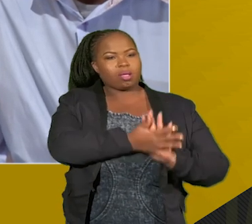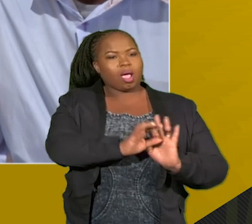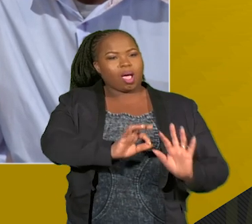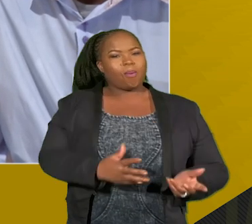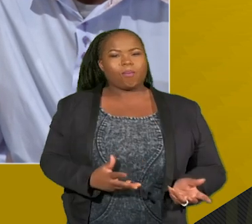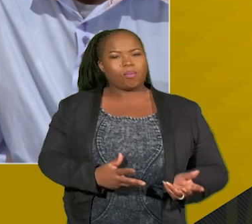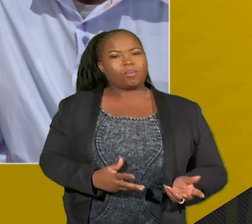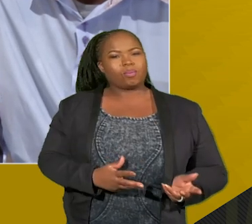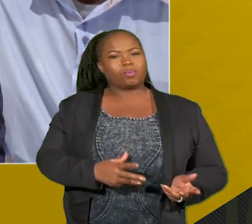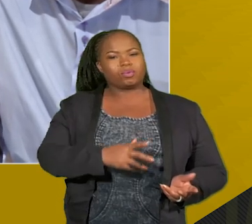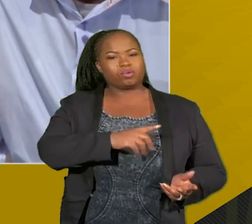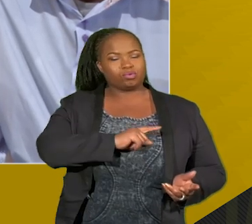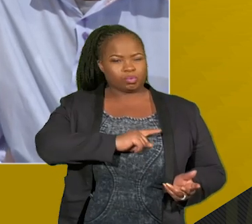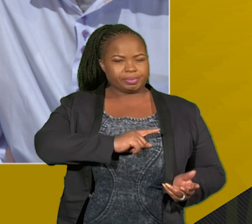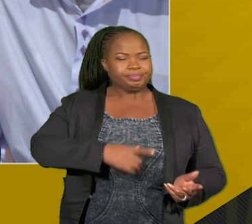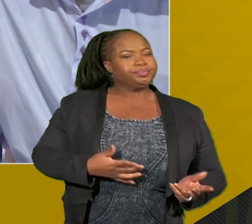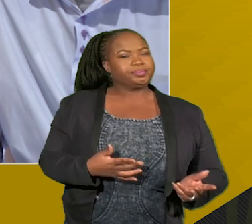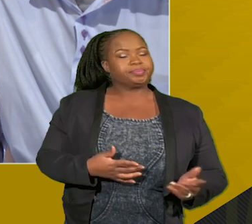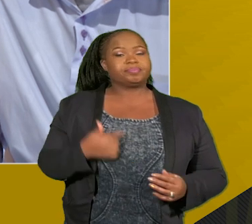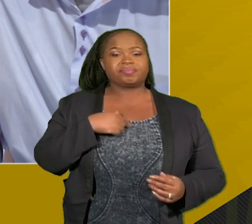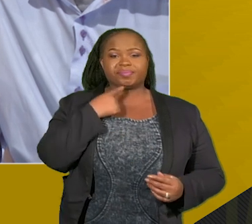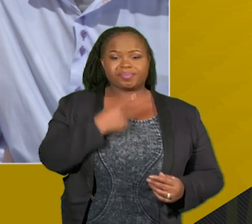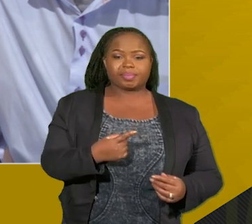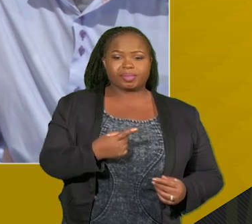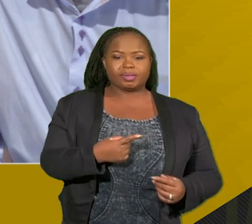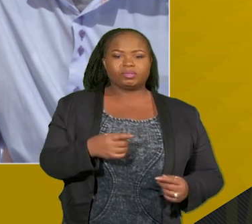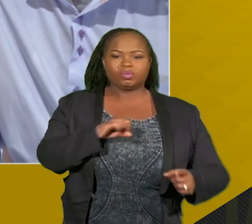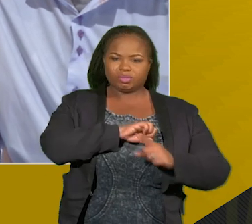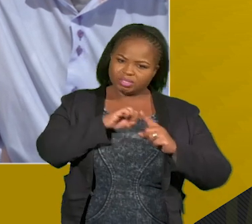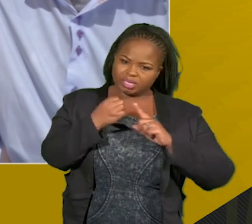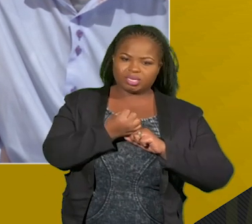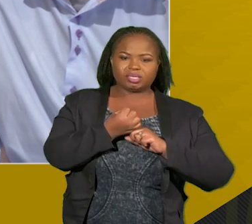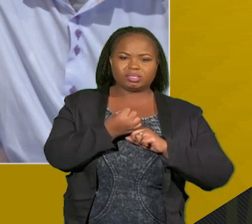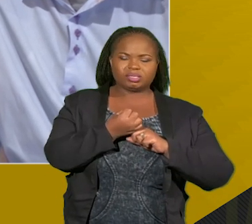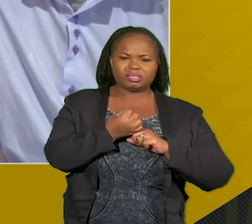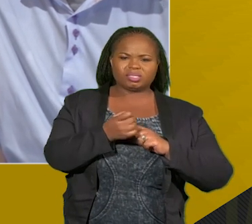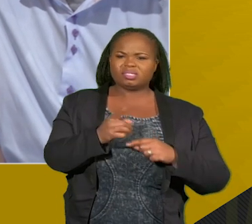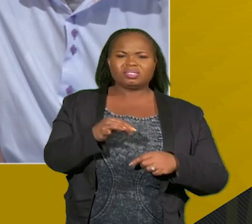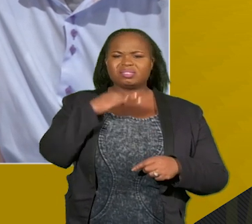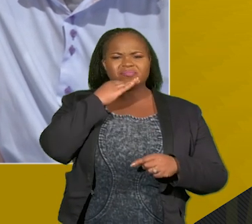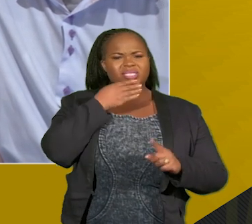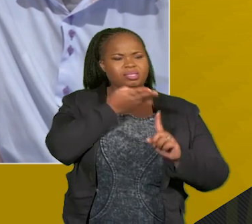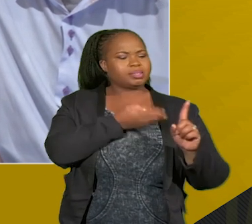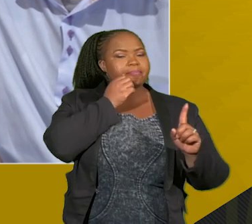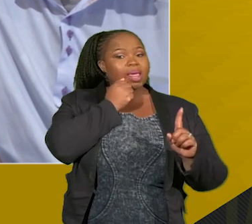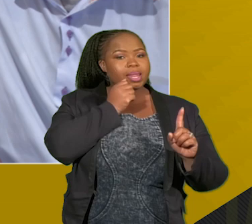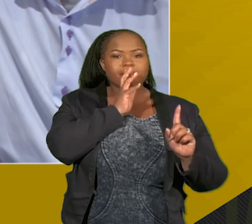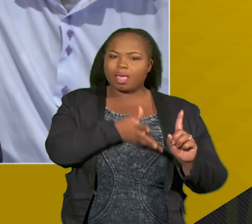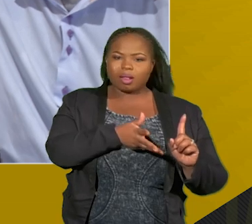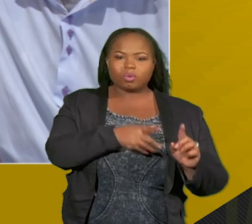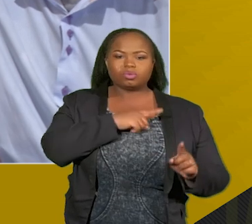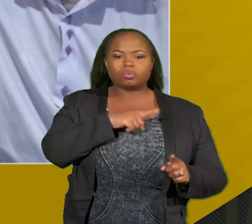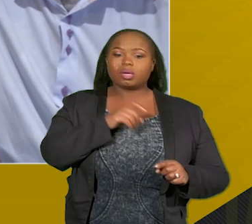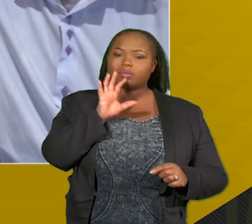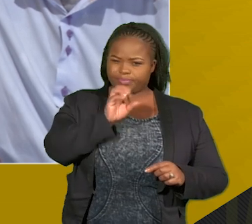contrast to being broken. So what I'm saying is that the society itself, it is not men that are broken, but the society. Because I'll